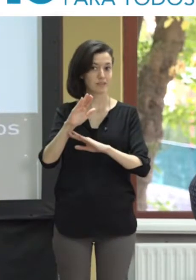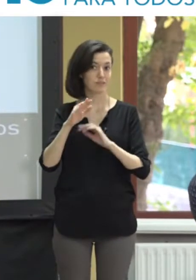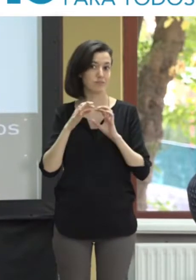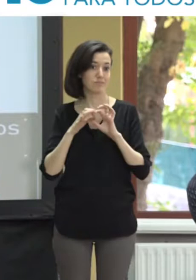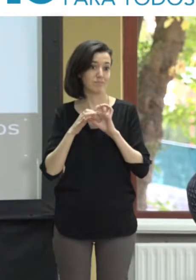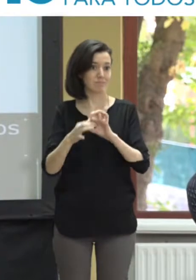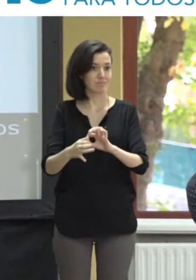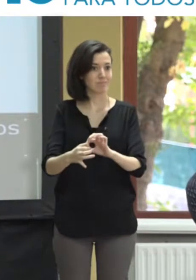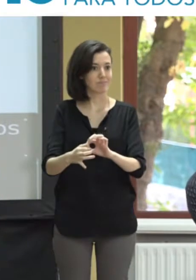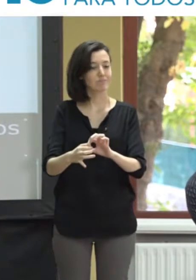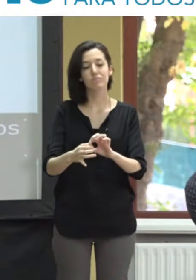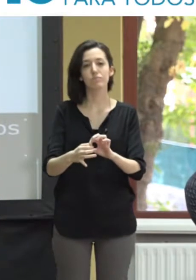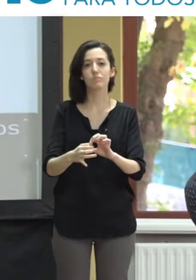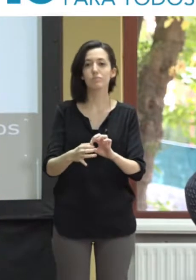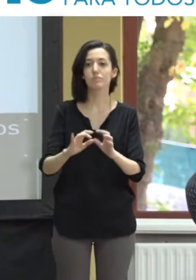developed